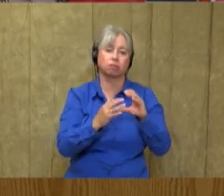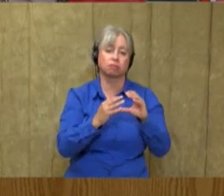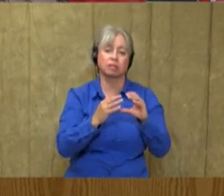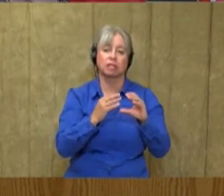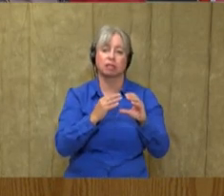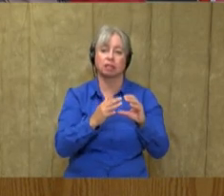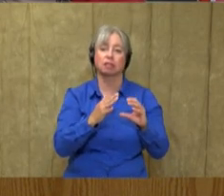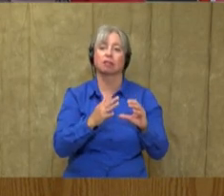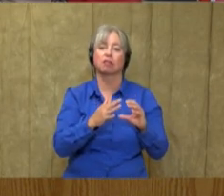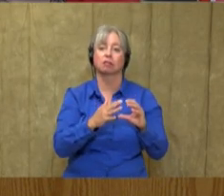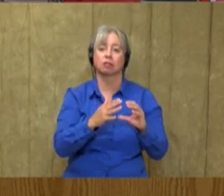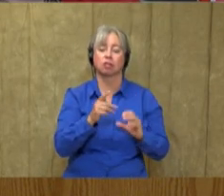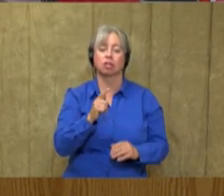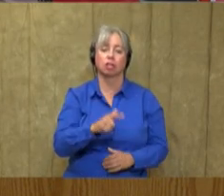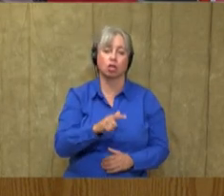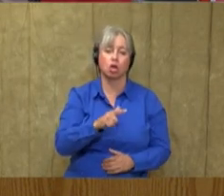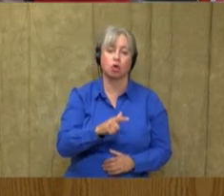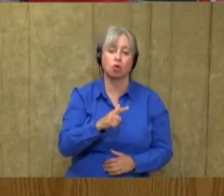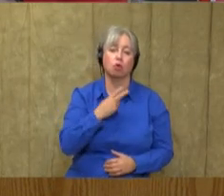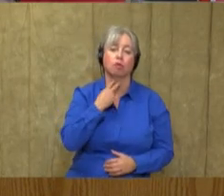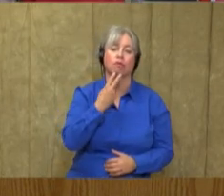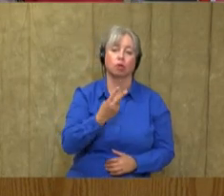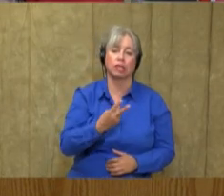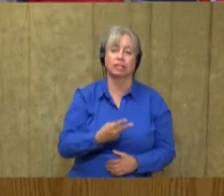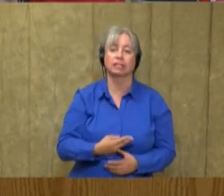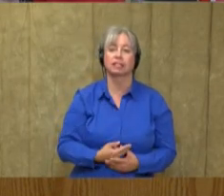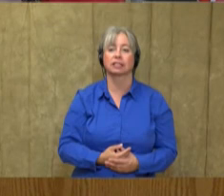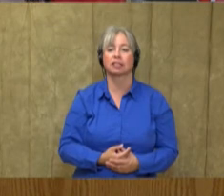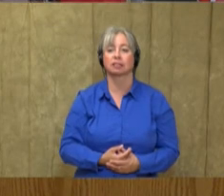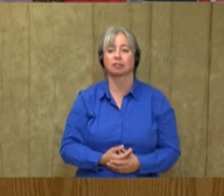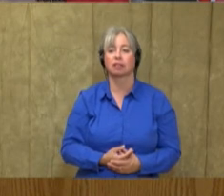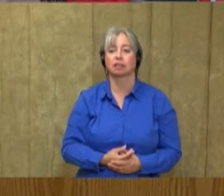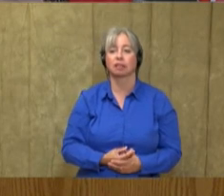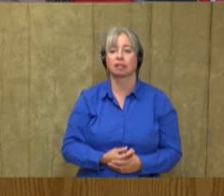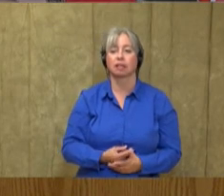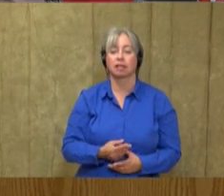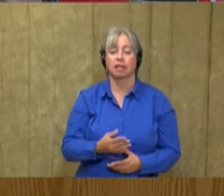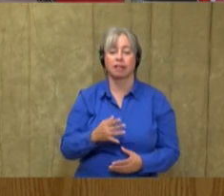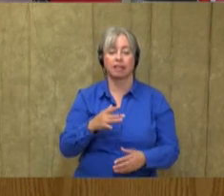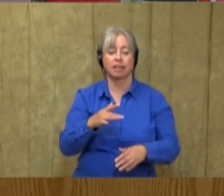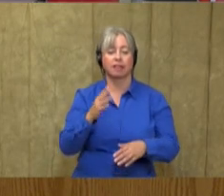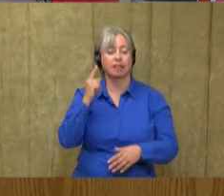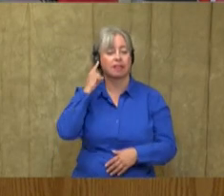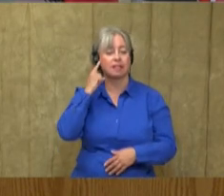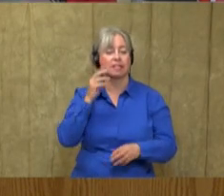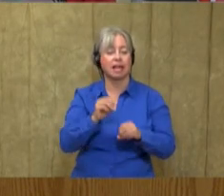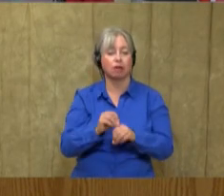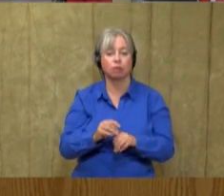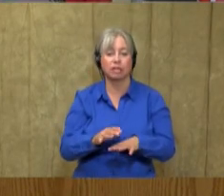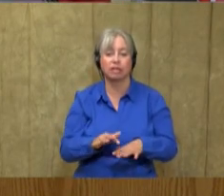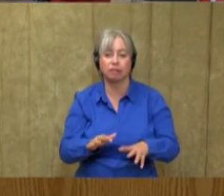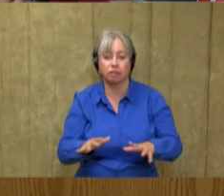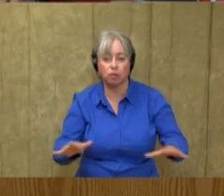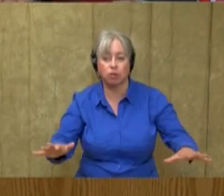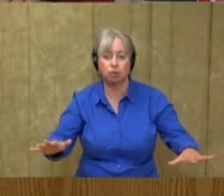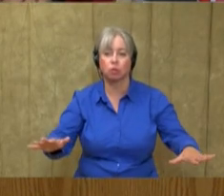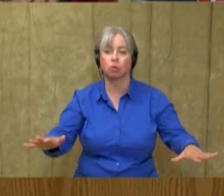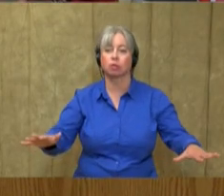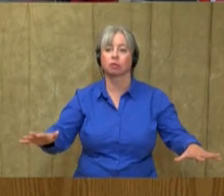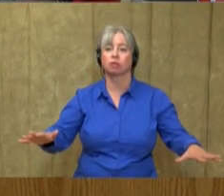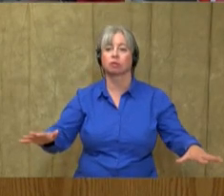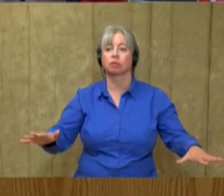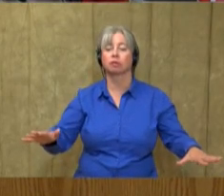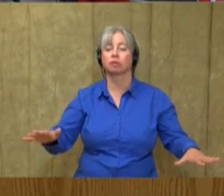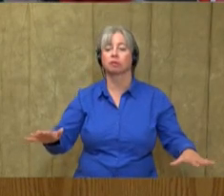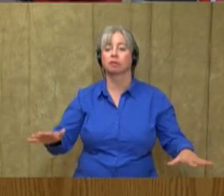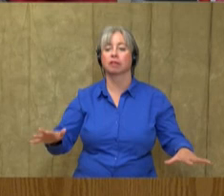The elephants use that low rumble, and they will the sound diffuses more. So they're able to communicate with part of their herd that is really,